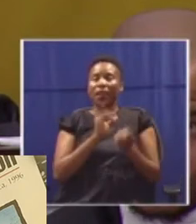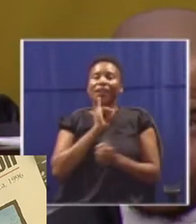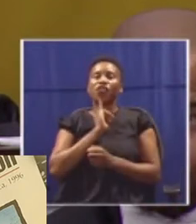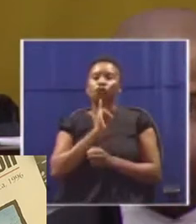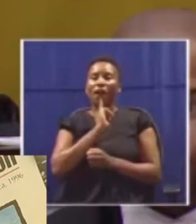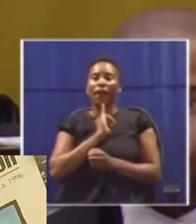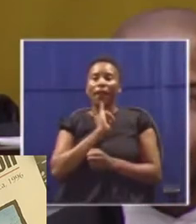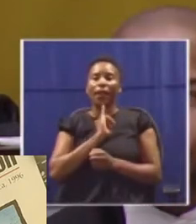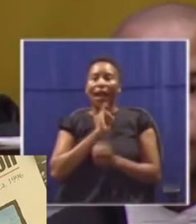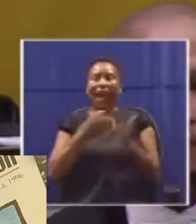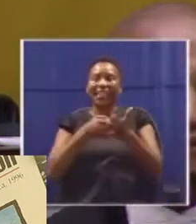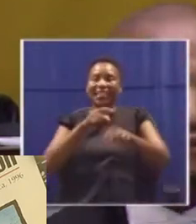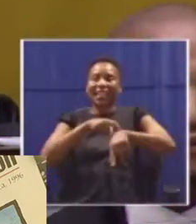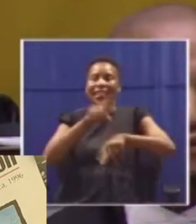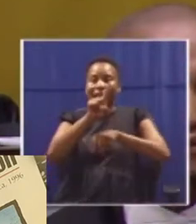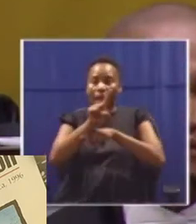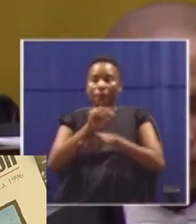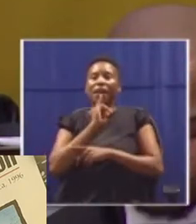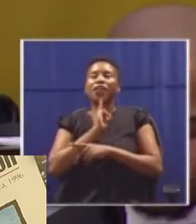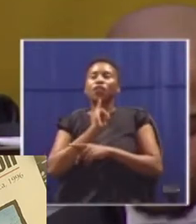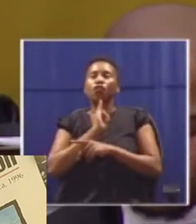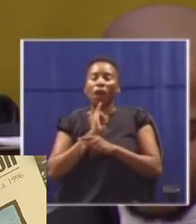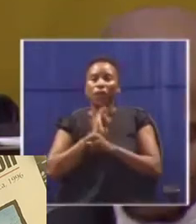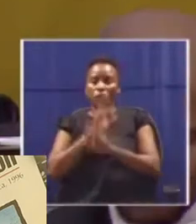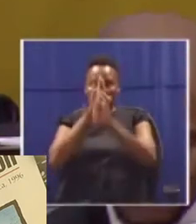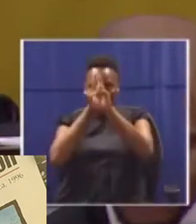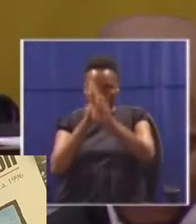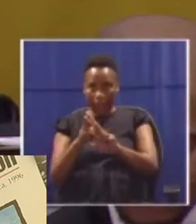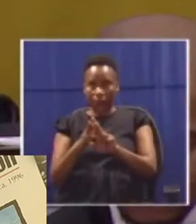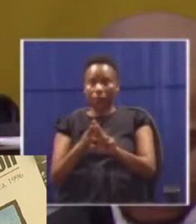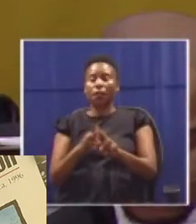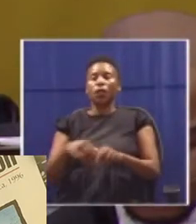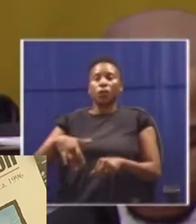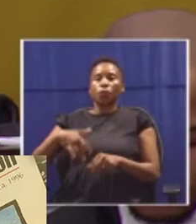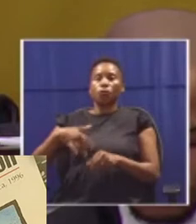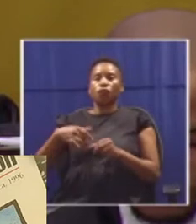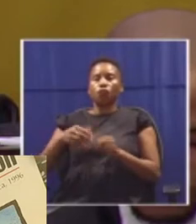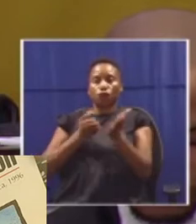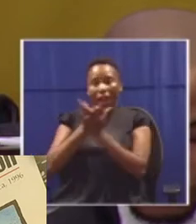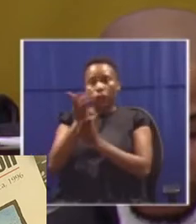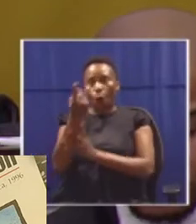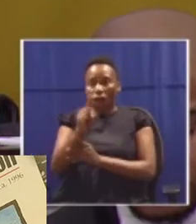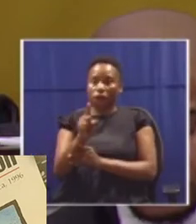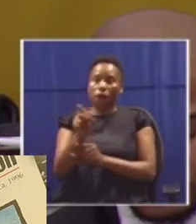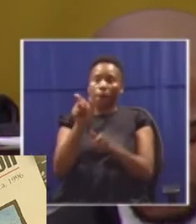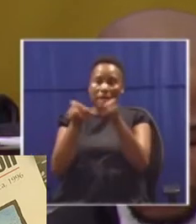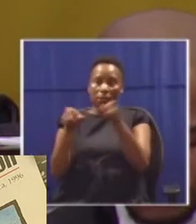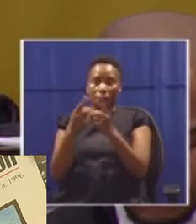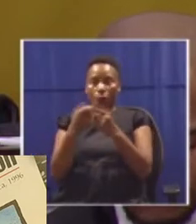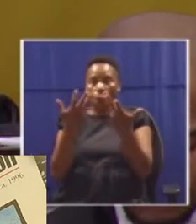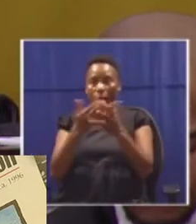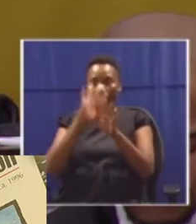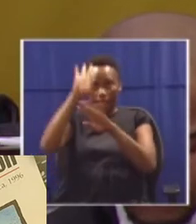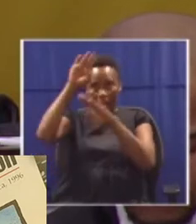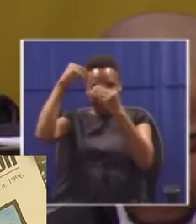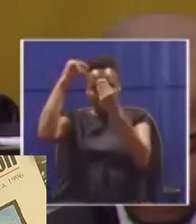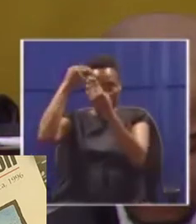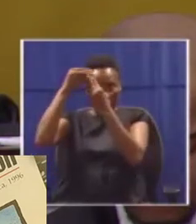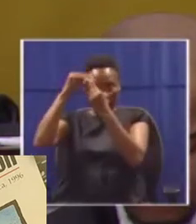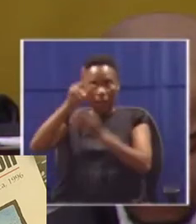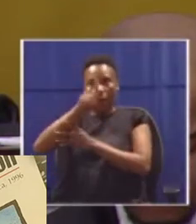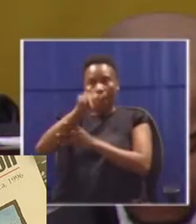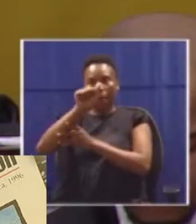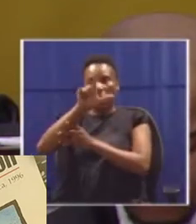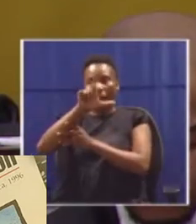such time that Israel respects the rights of Palestinians. I wish to remind you again that this draft